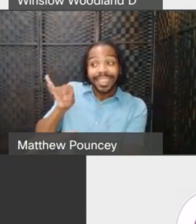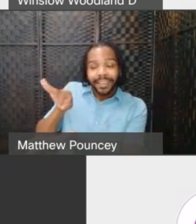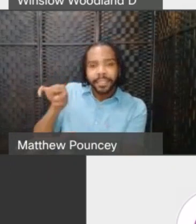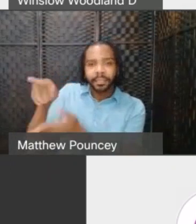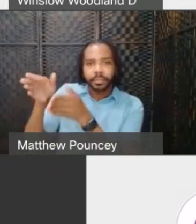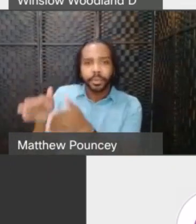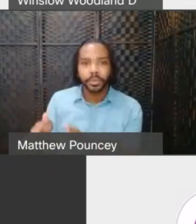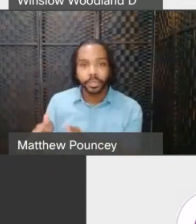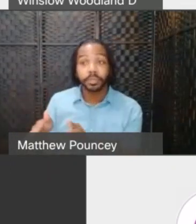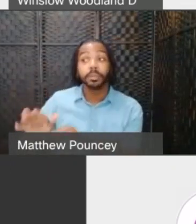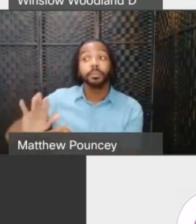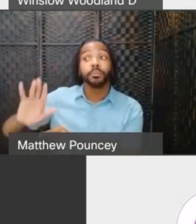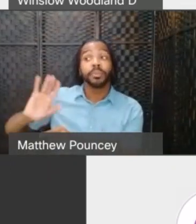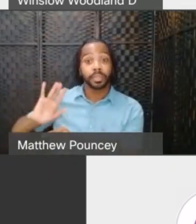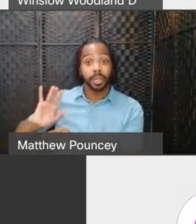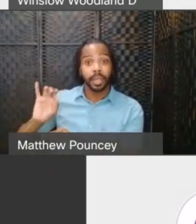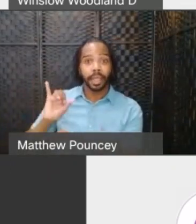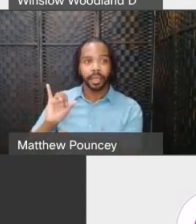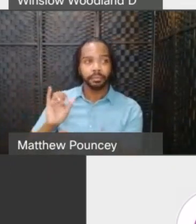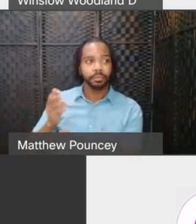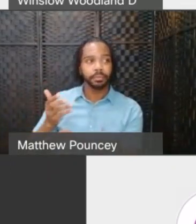had previously, as in,